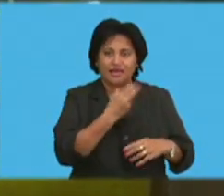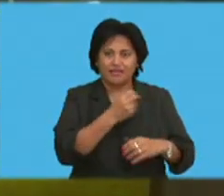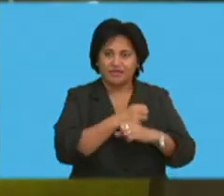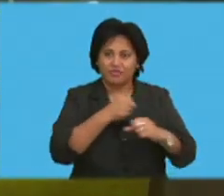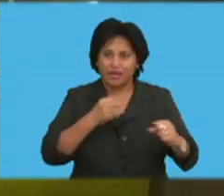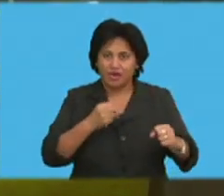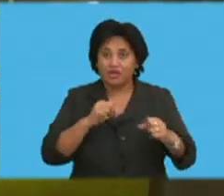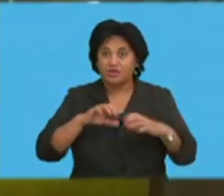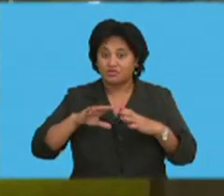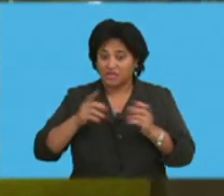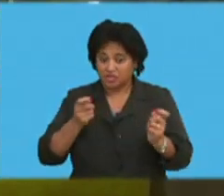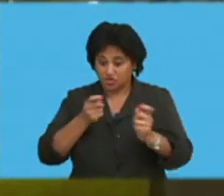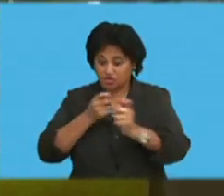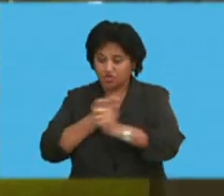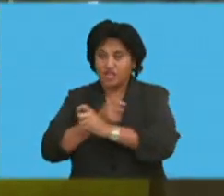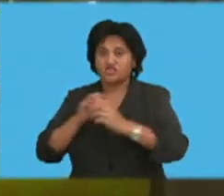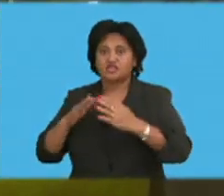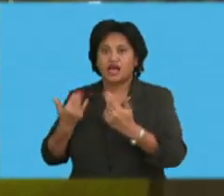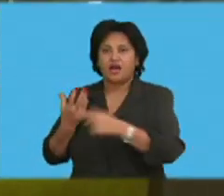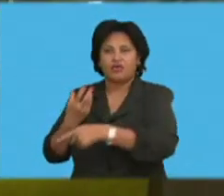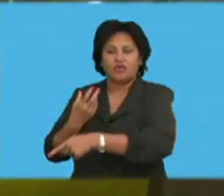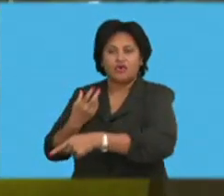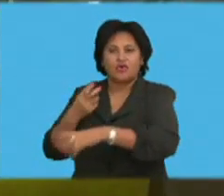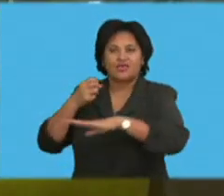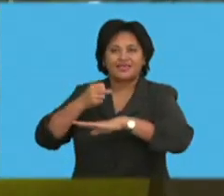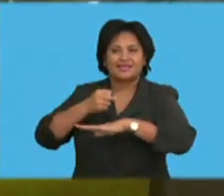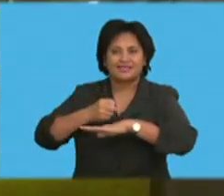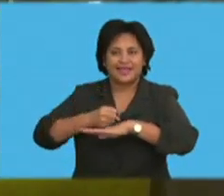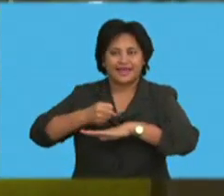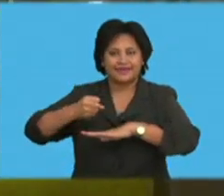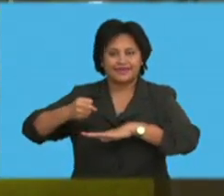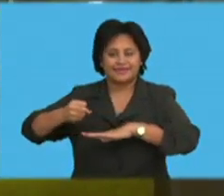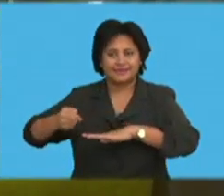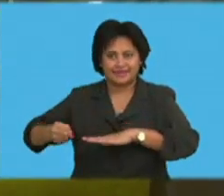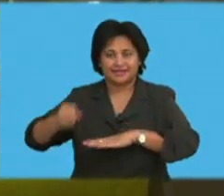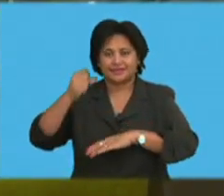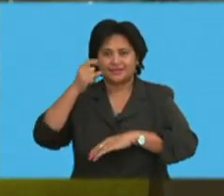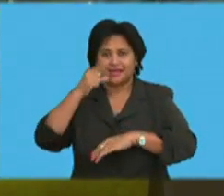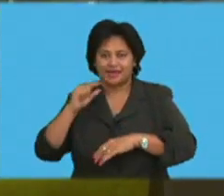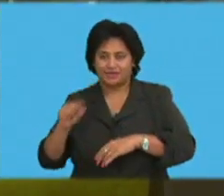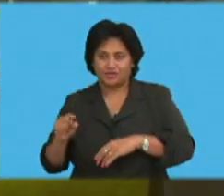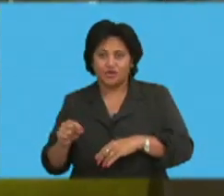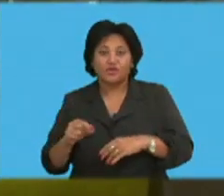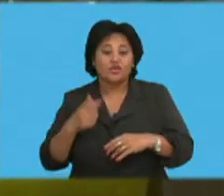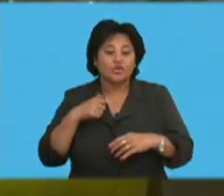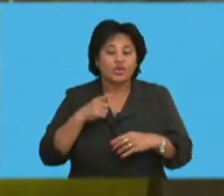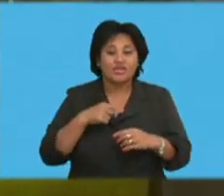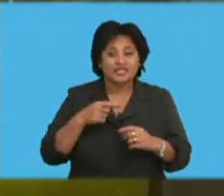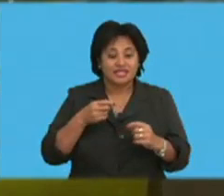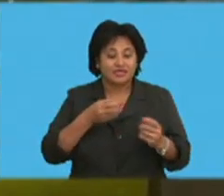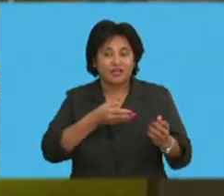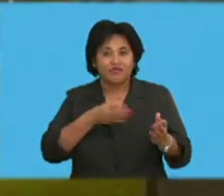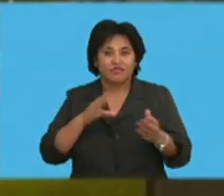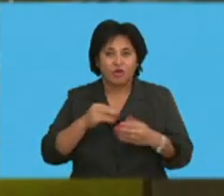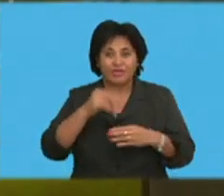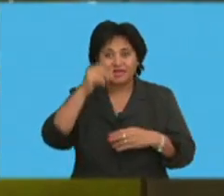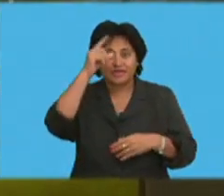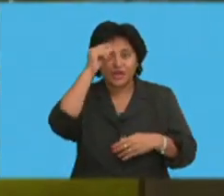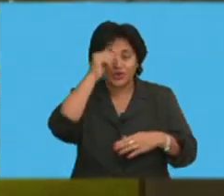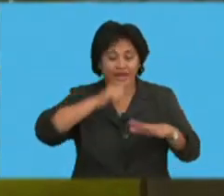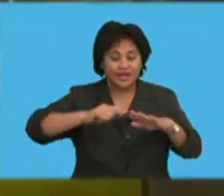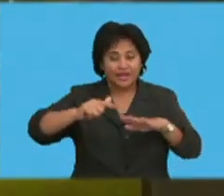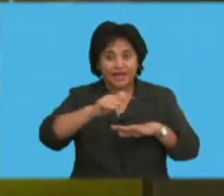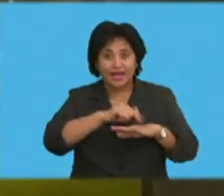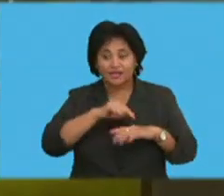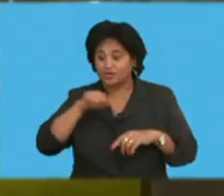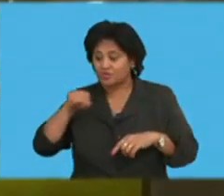do that. So the state was able to, because it became from Itauke to state land, then they could actually transfer that